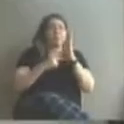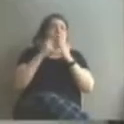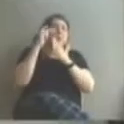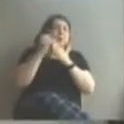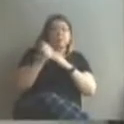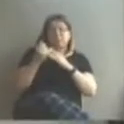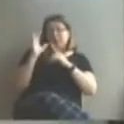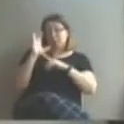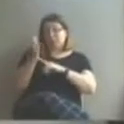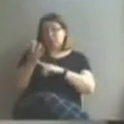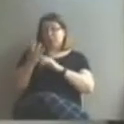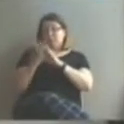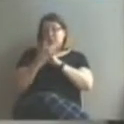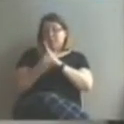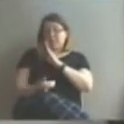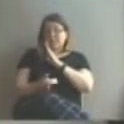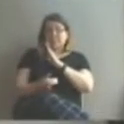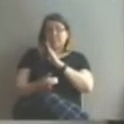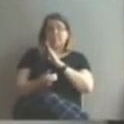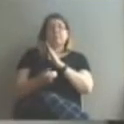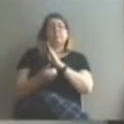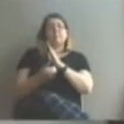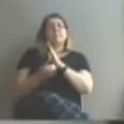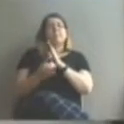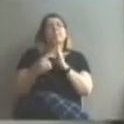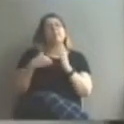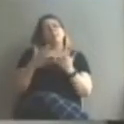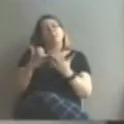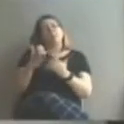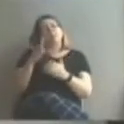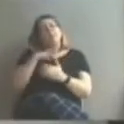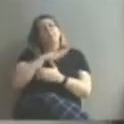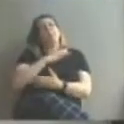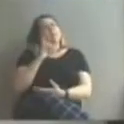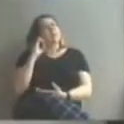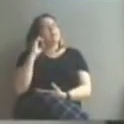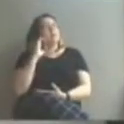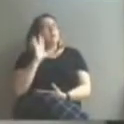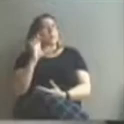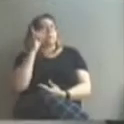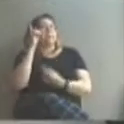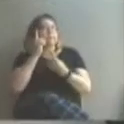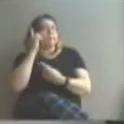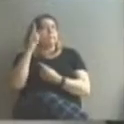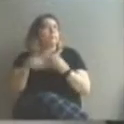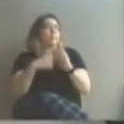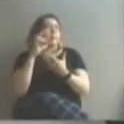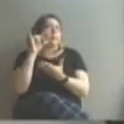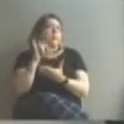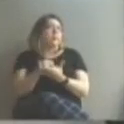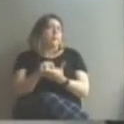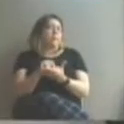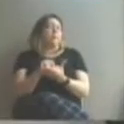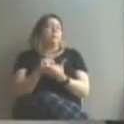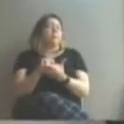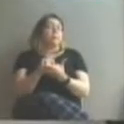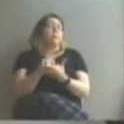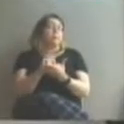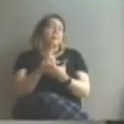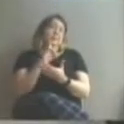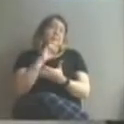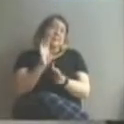When you look at what you have designed before us, I would like for the board to hear your thinking about that, because it